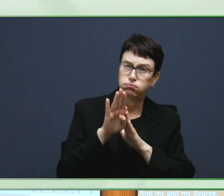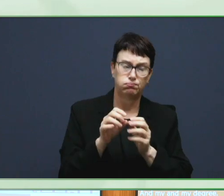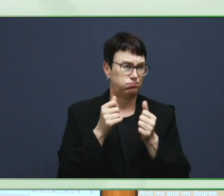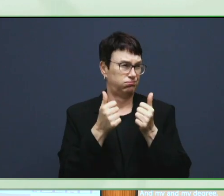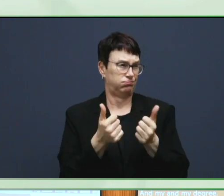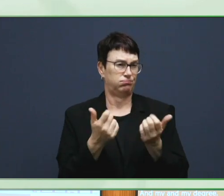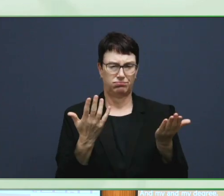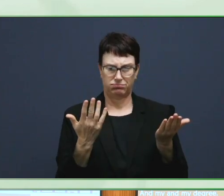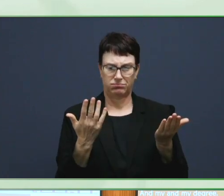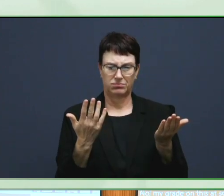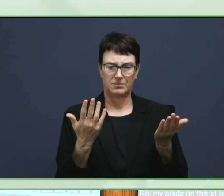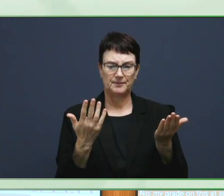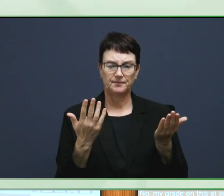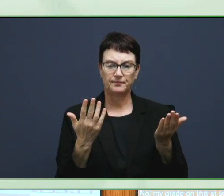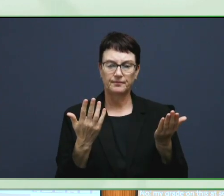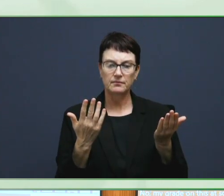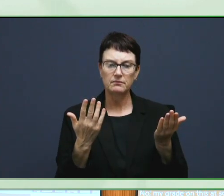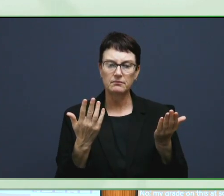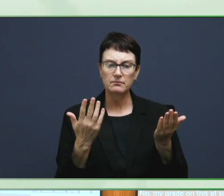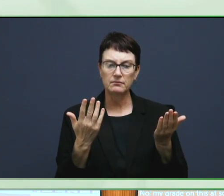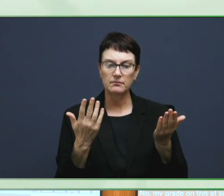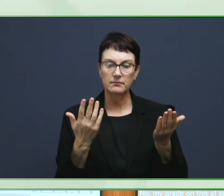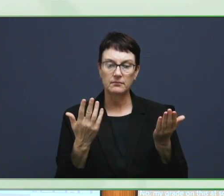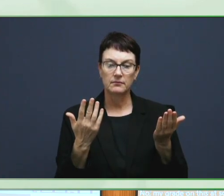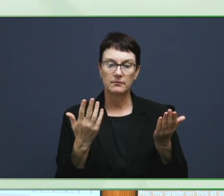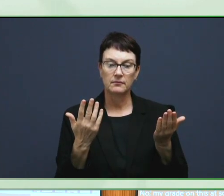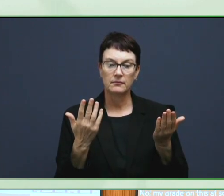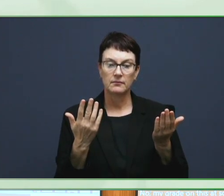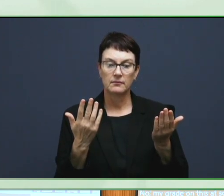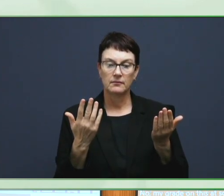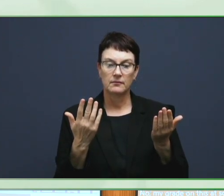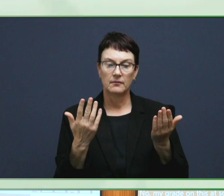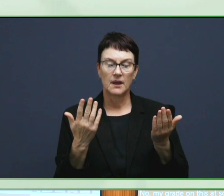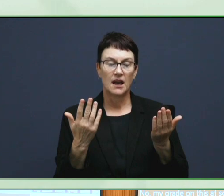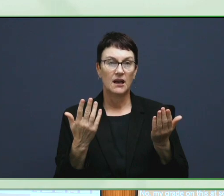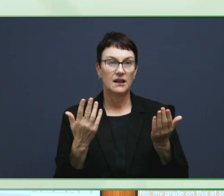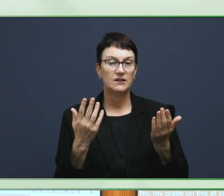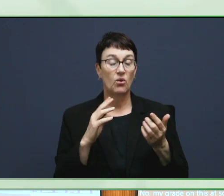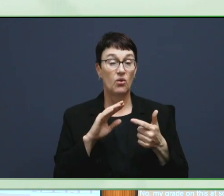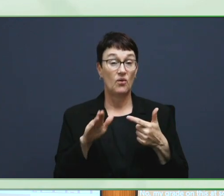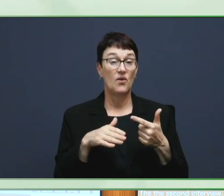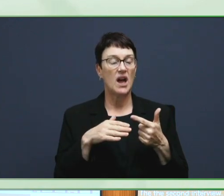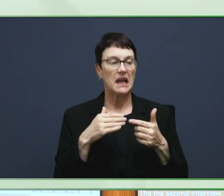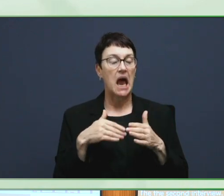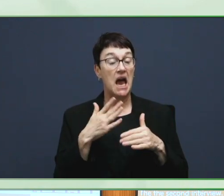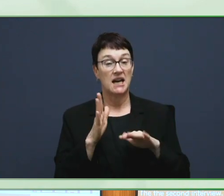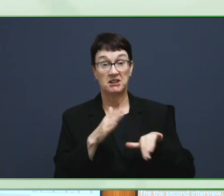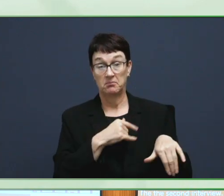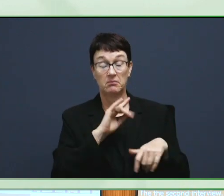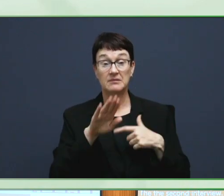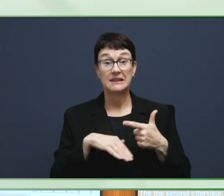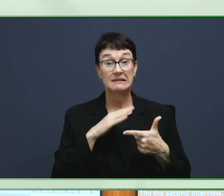The second interview, the girl that made that